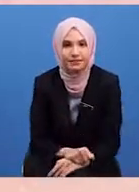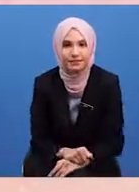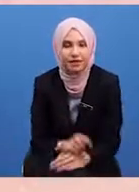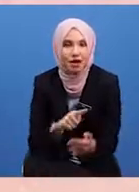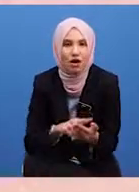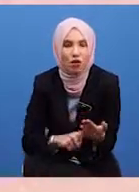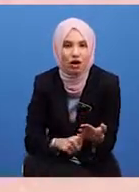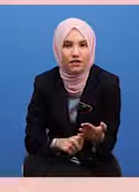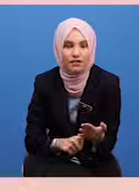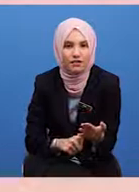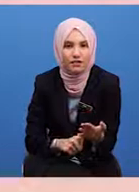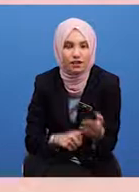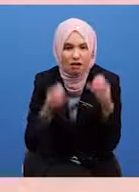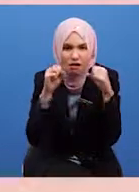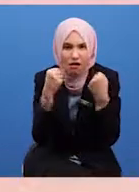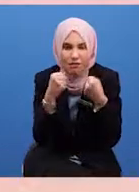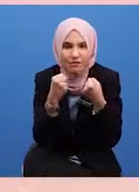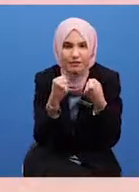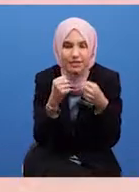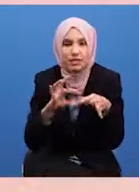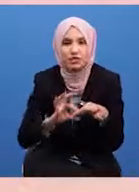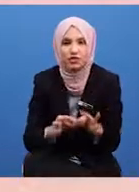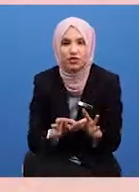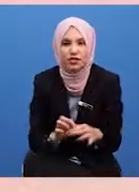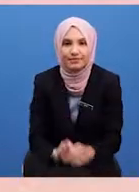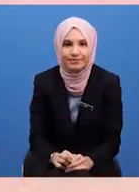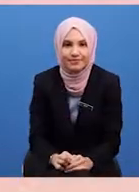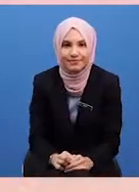What is the conflict in the story?